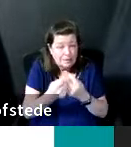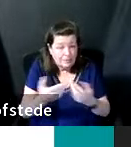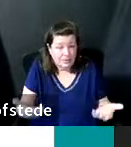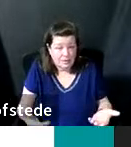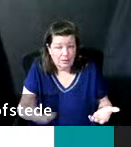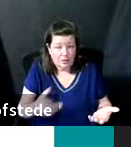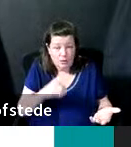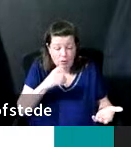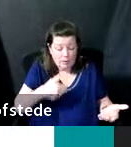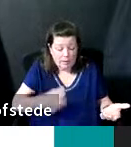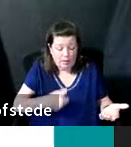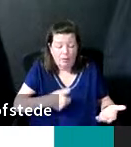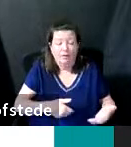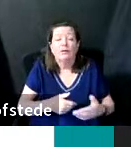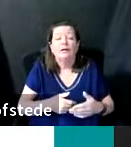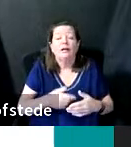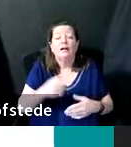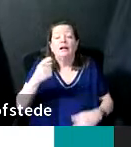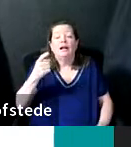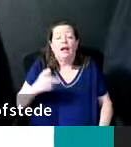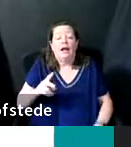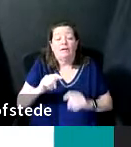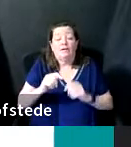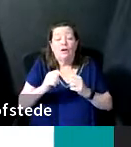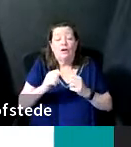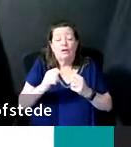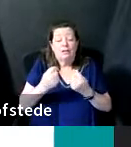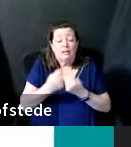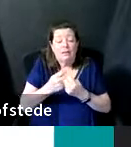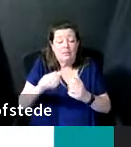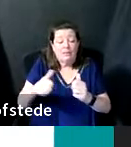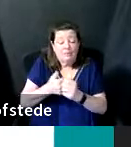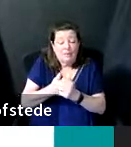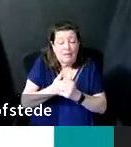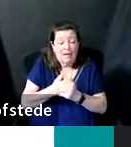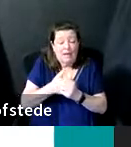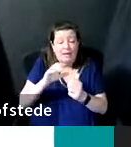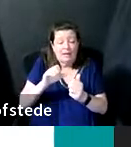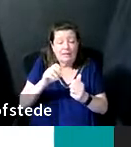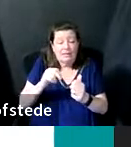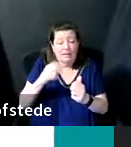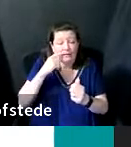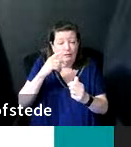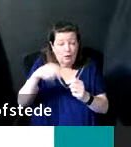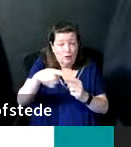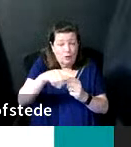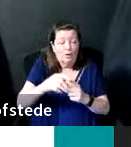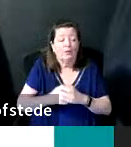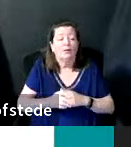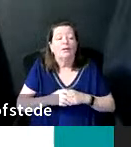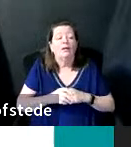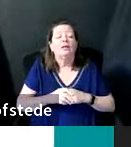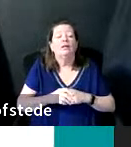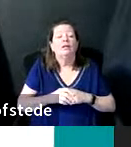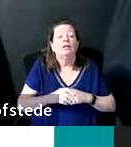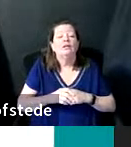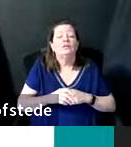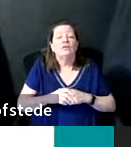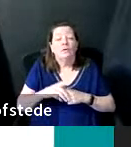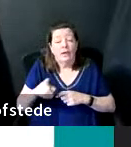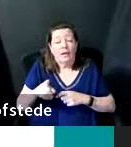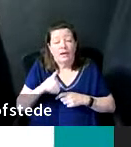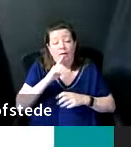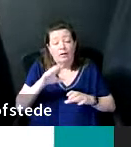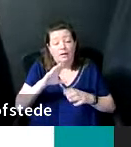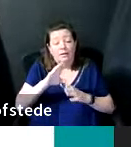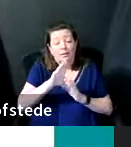not just behind the scenes, but half of our team works behind the scenes for you all. And so they are in the background doing great